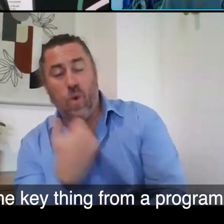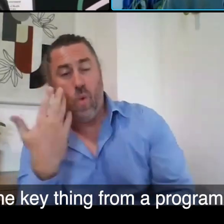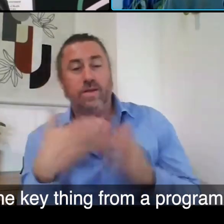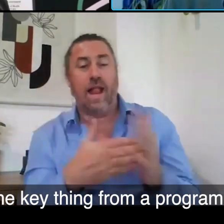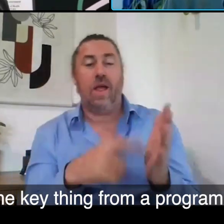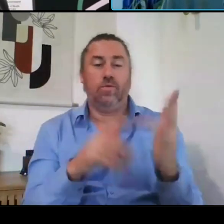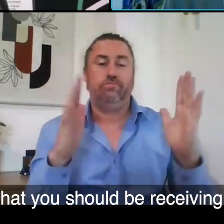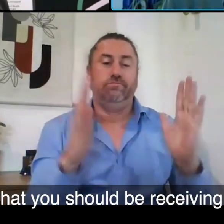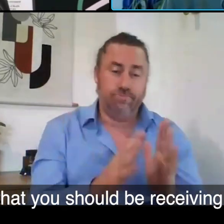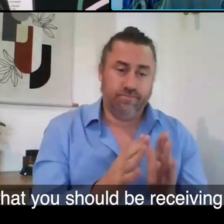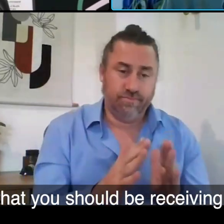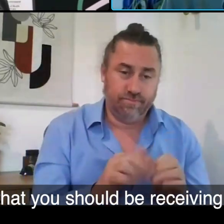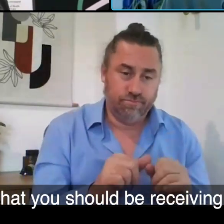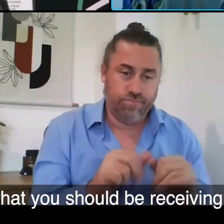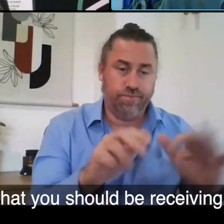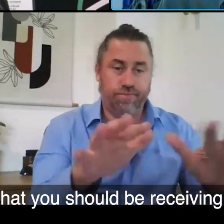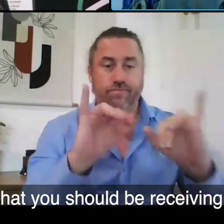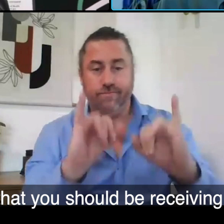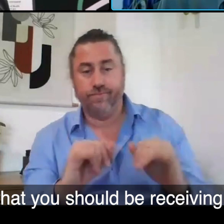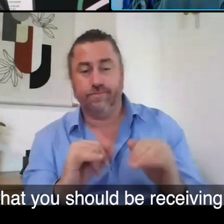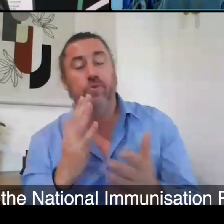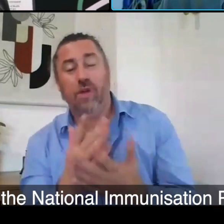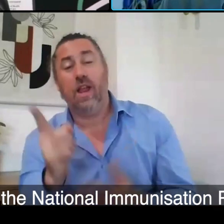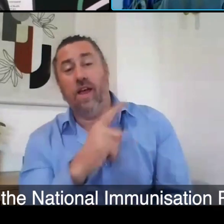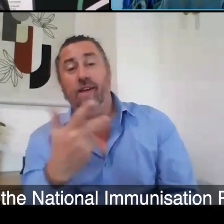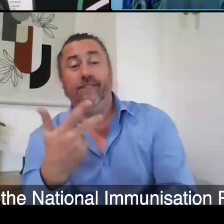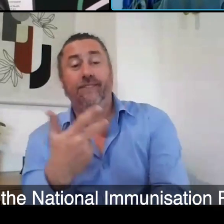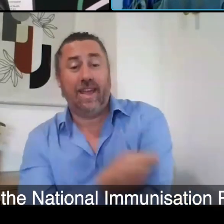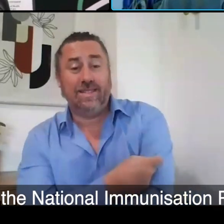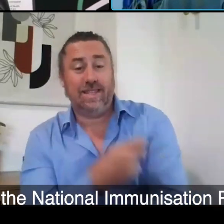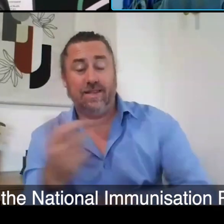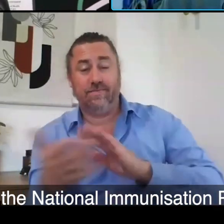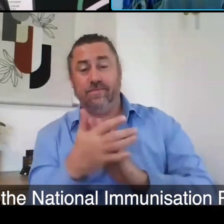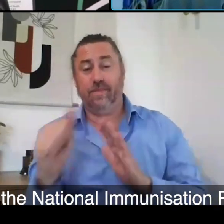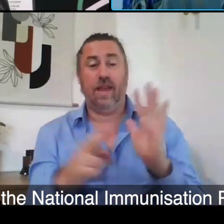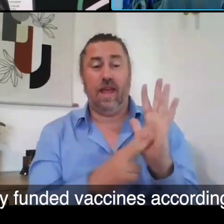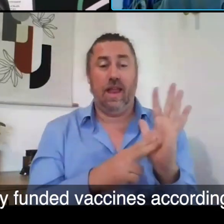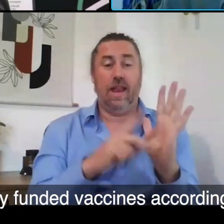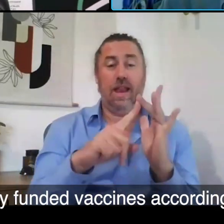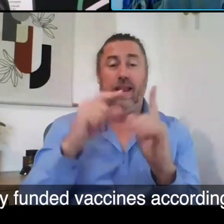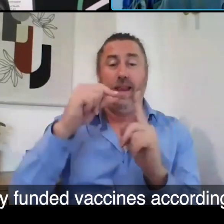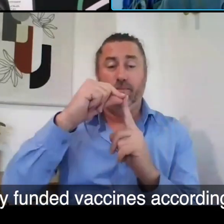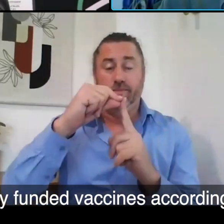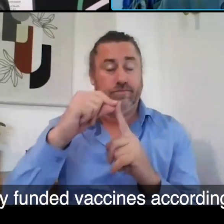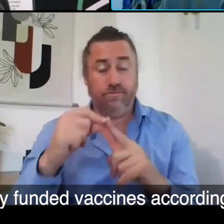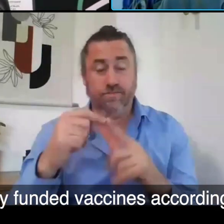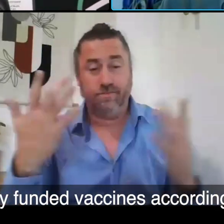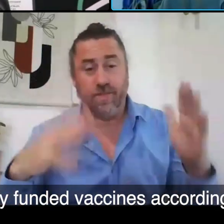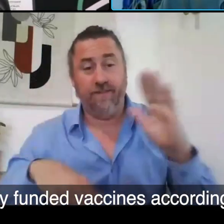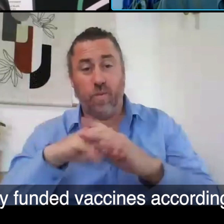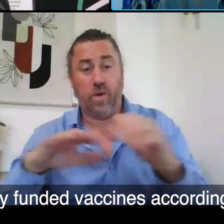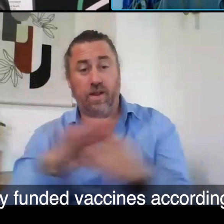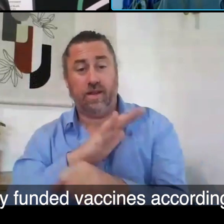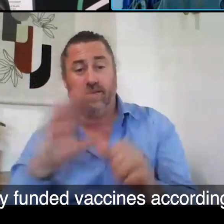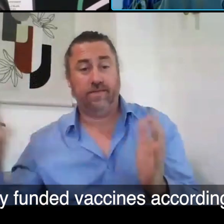key thing from a programmatic point of view is that you should be receiving a vaccine that's on the National Immunisation Program. These are fully funded vaccines